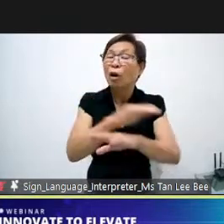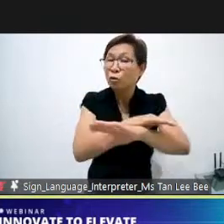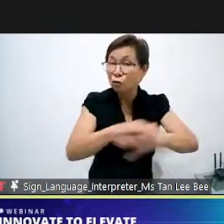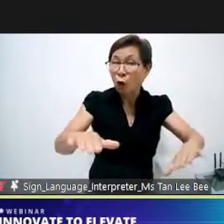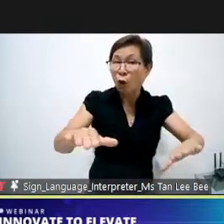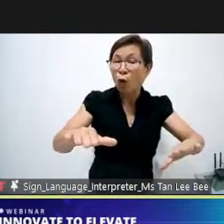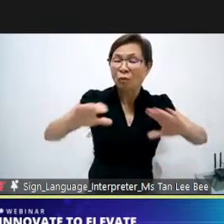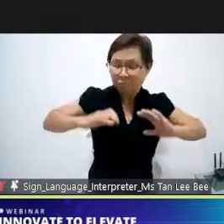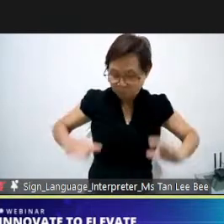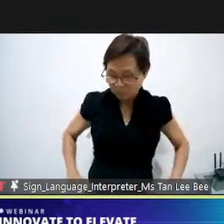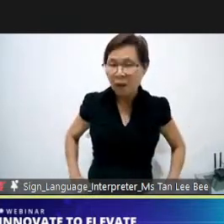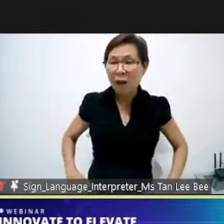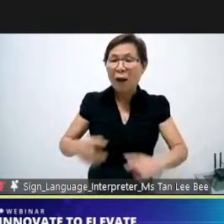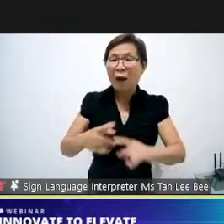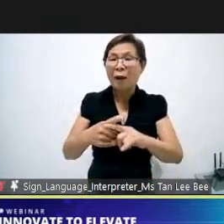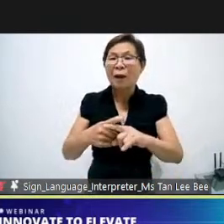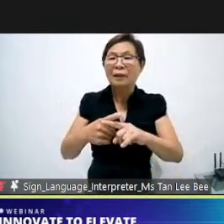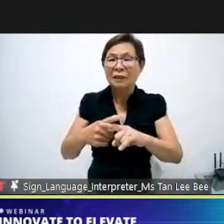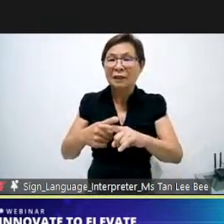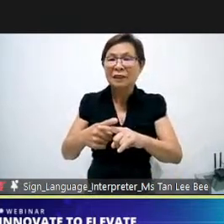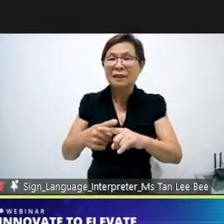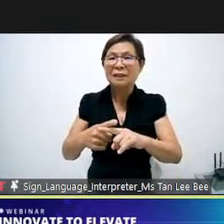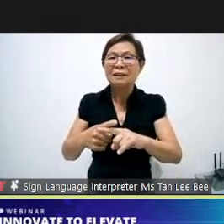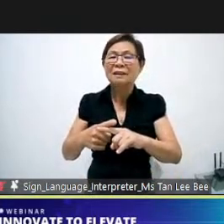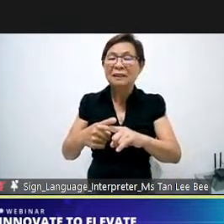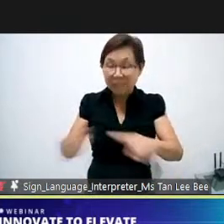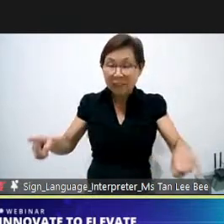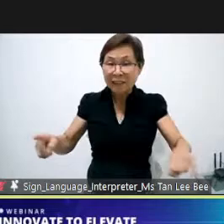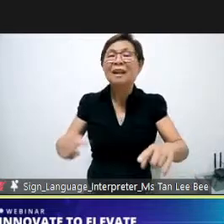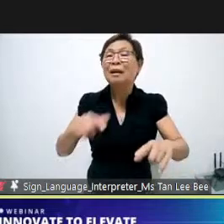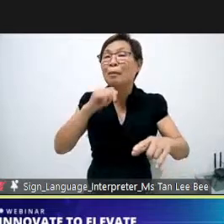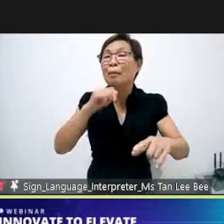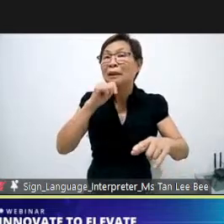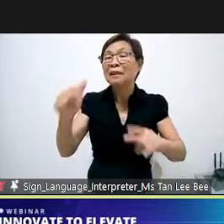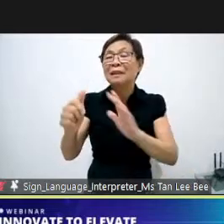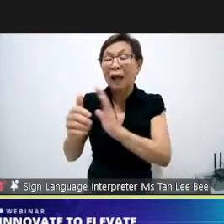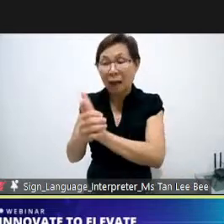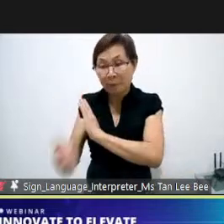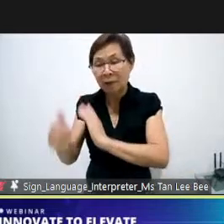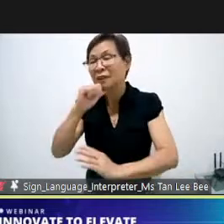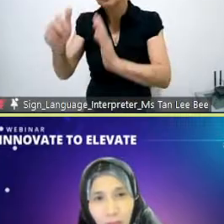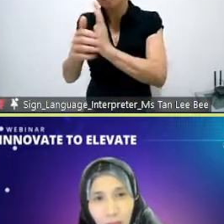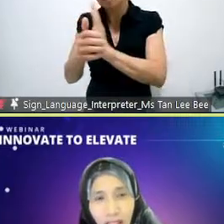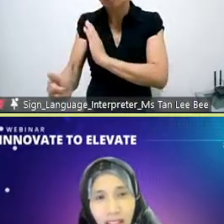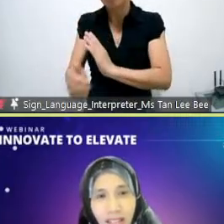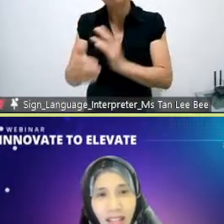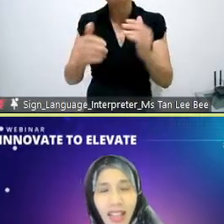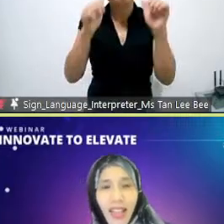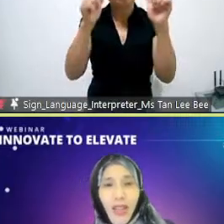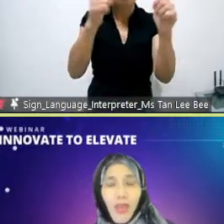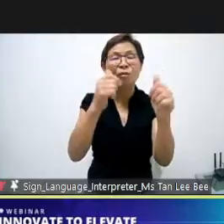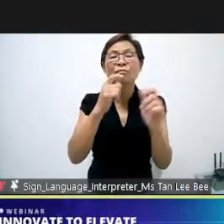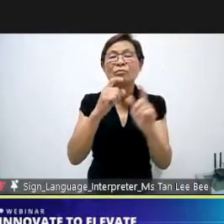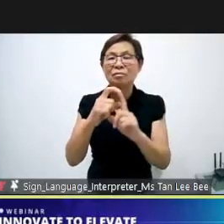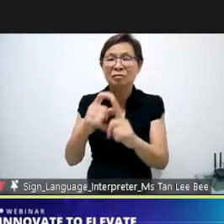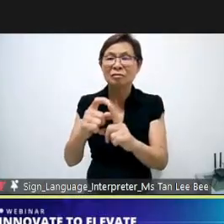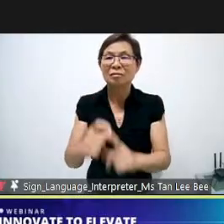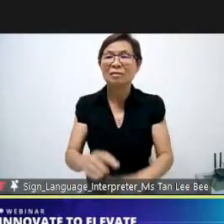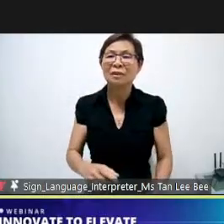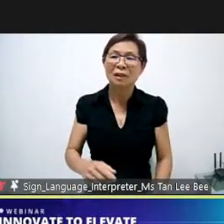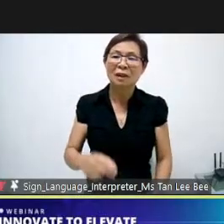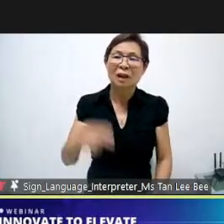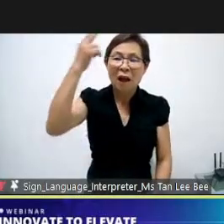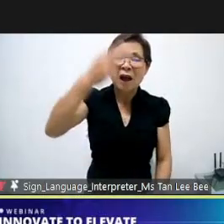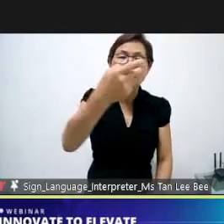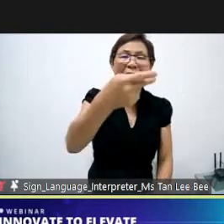but this ability, right? Thank you. Well said, Miss Betia. I would like to invite Dr. Haja Hanani to also give the